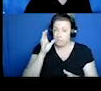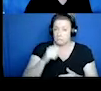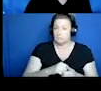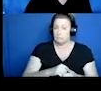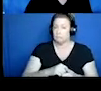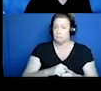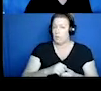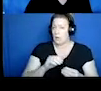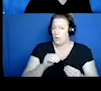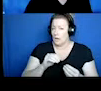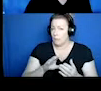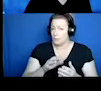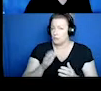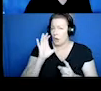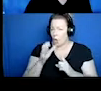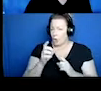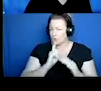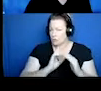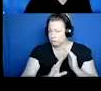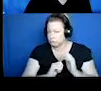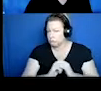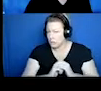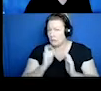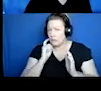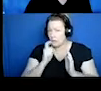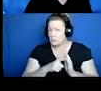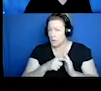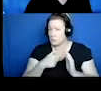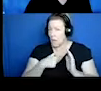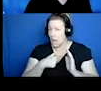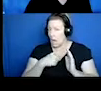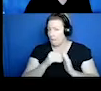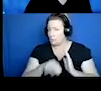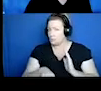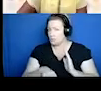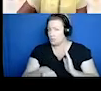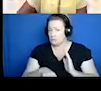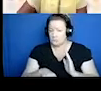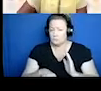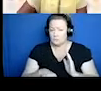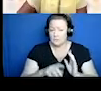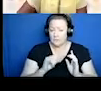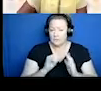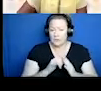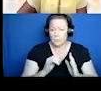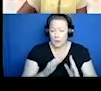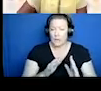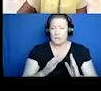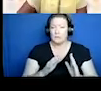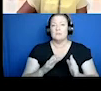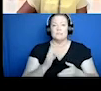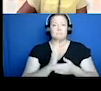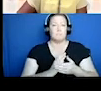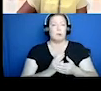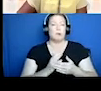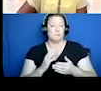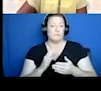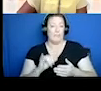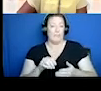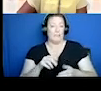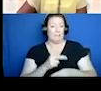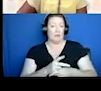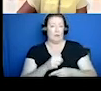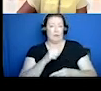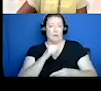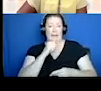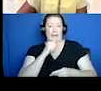it with cultural humility, and I acknowledge that I am very much the student in a lot of these ways. So she said, as part of prenatal care, I don't braid